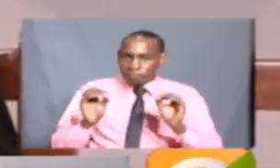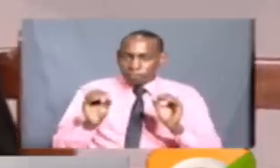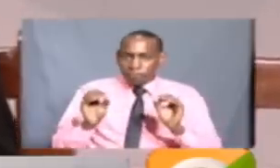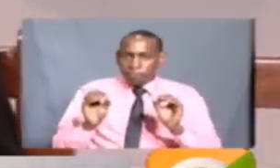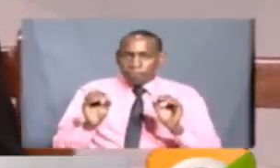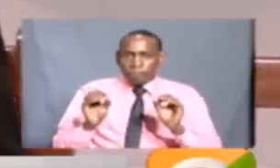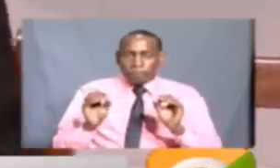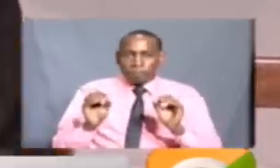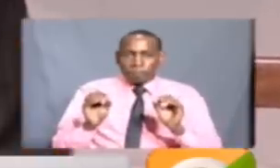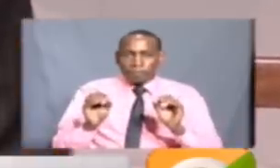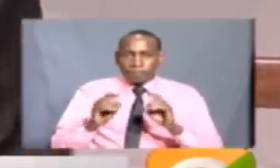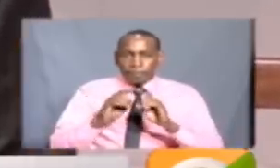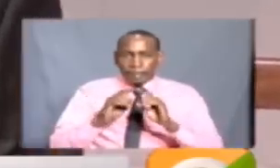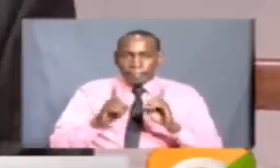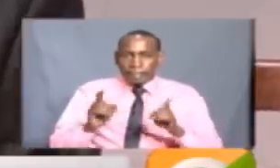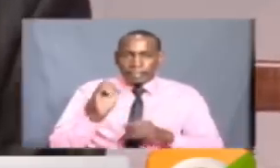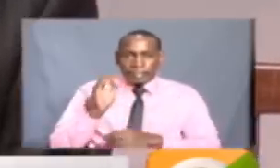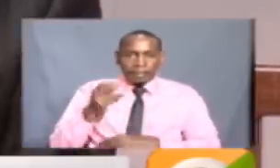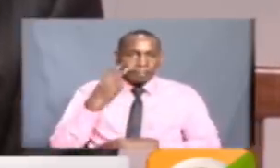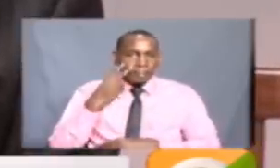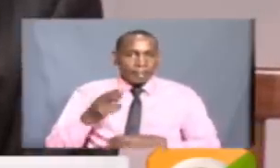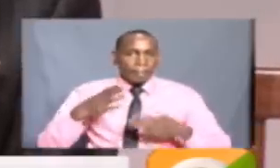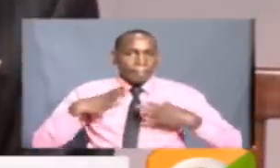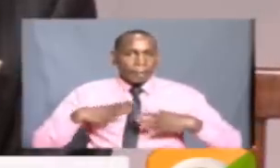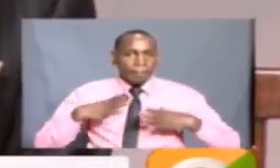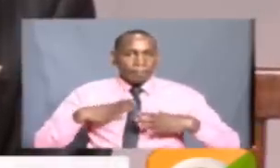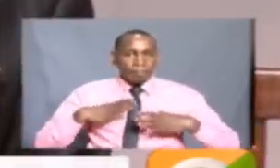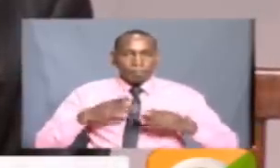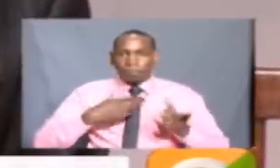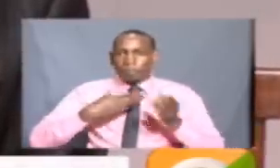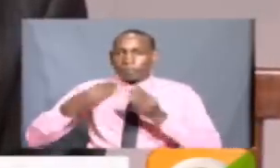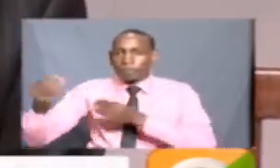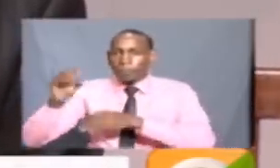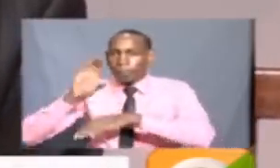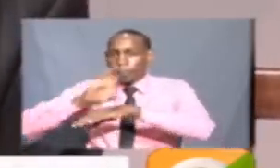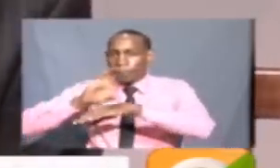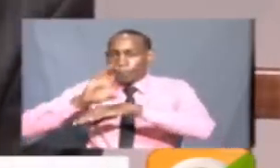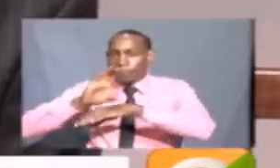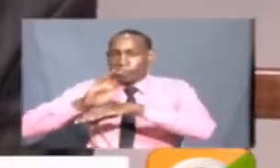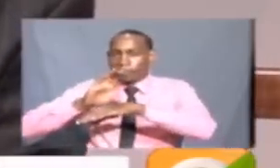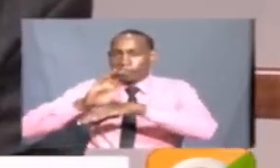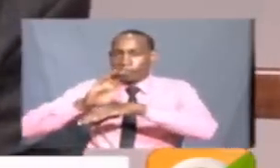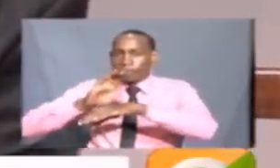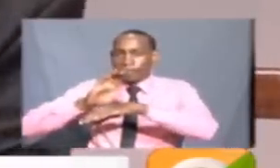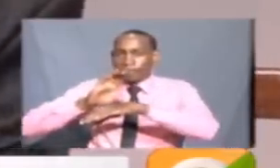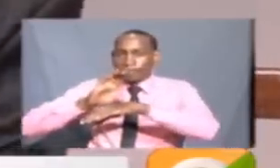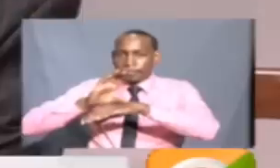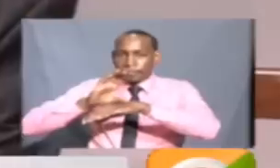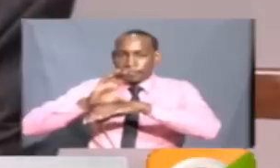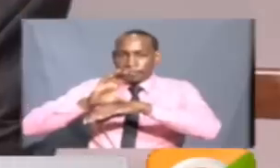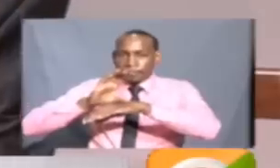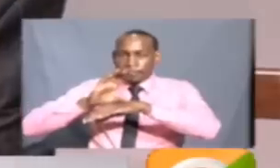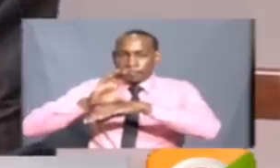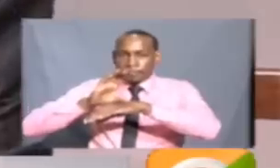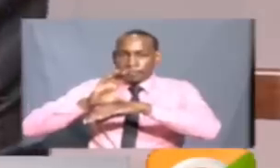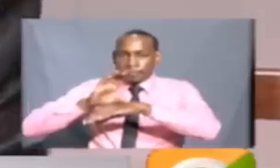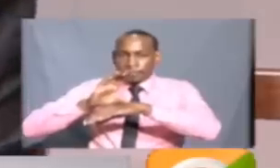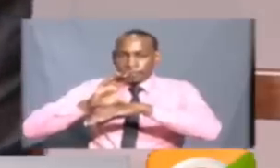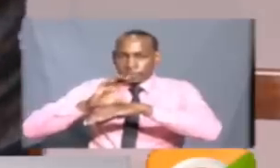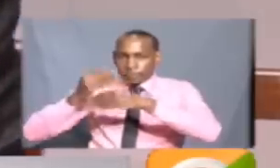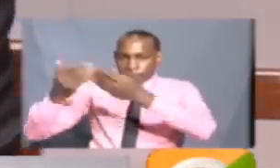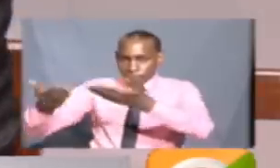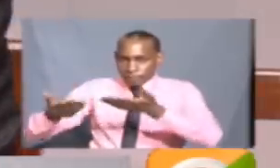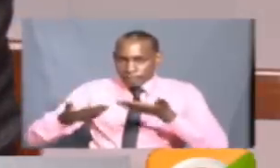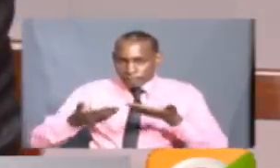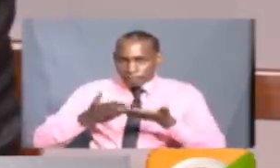space. But if you find that these people are going to church and they are being received by